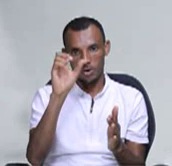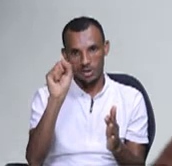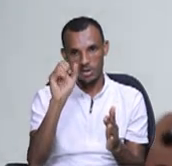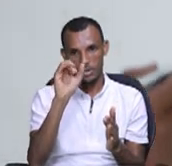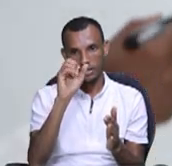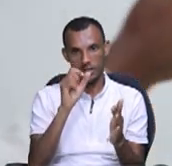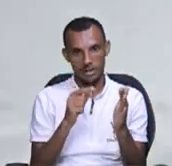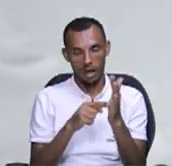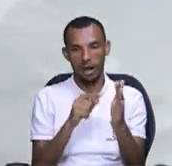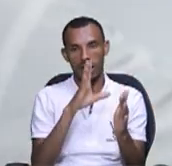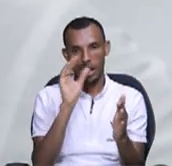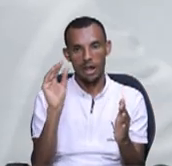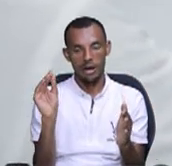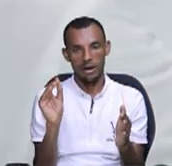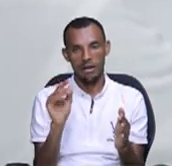and